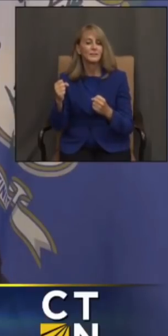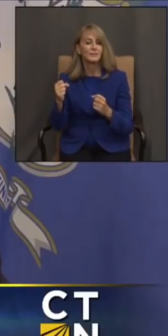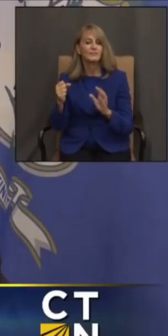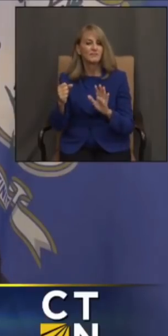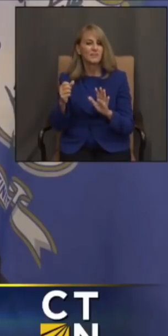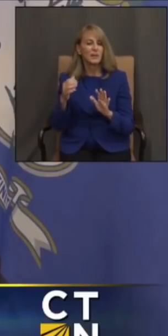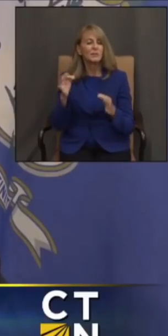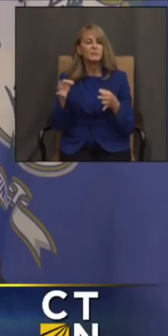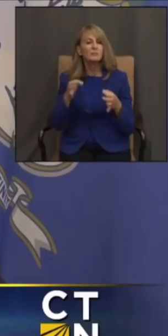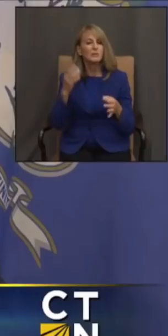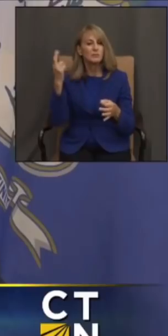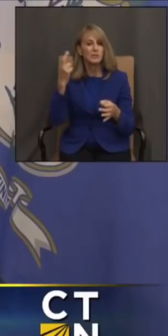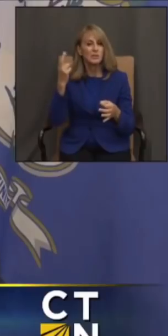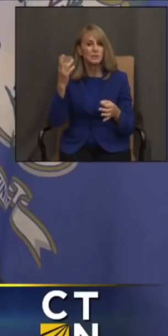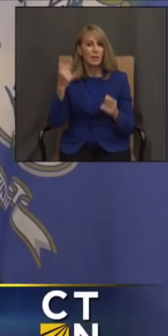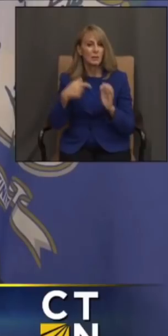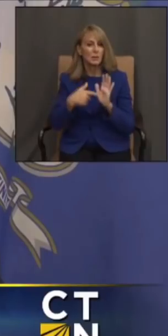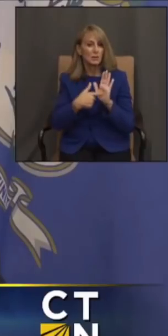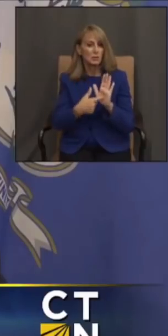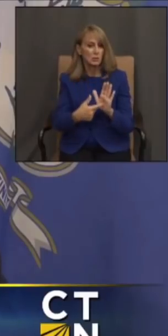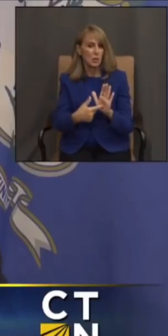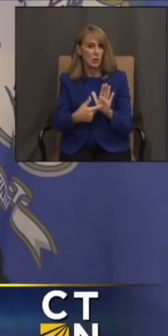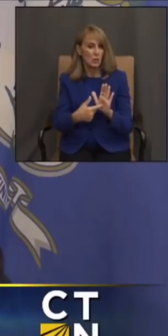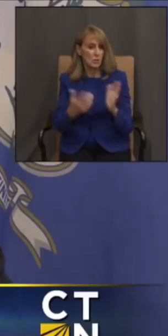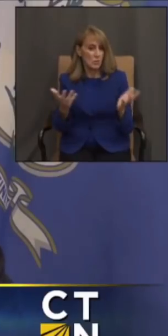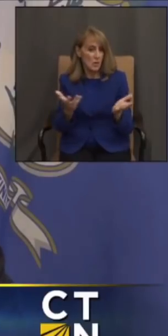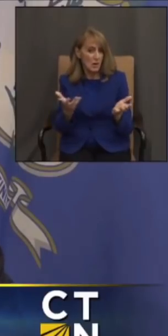tell you why. I'm going to show you some relatively good